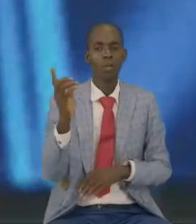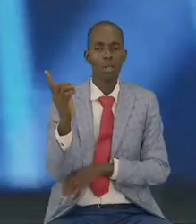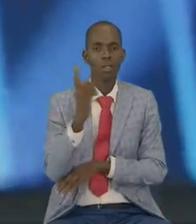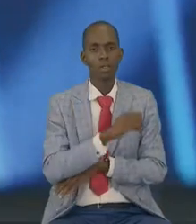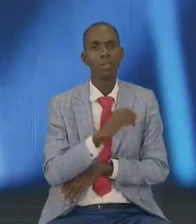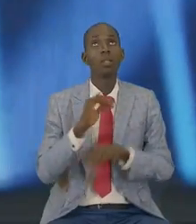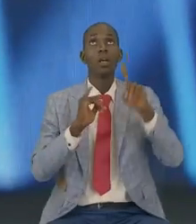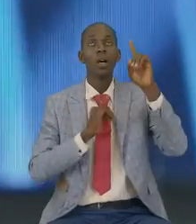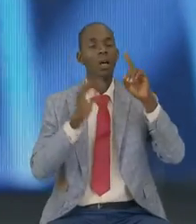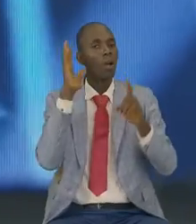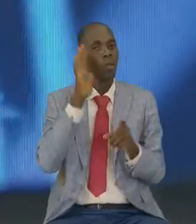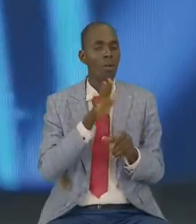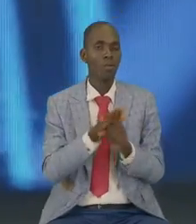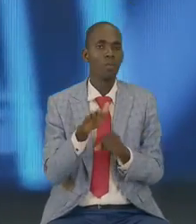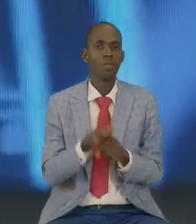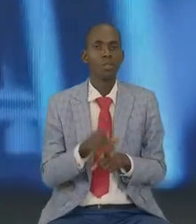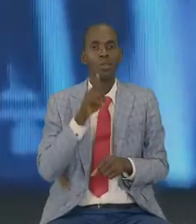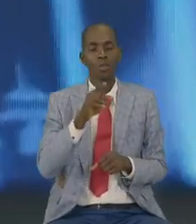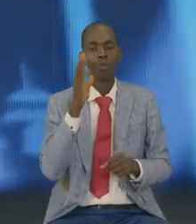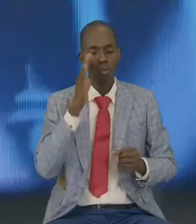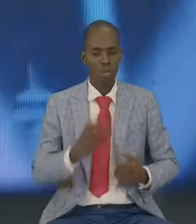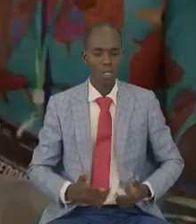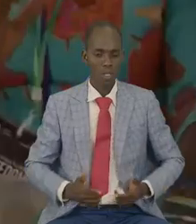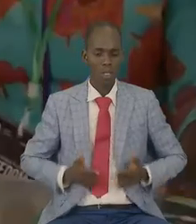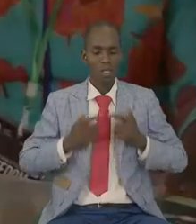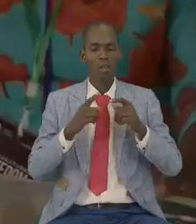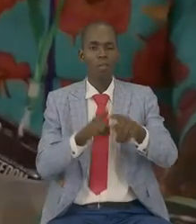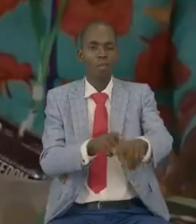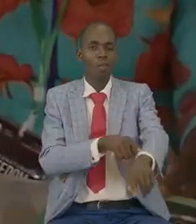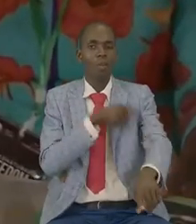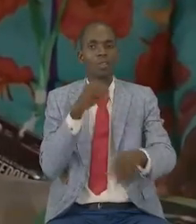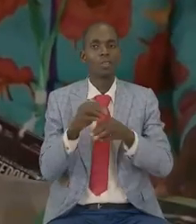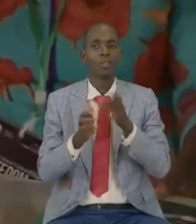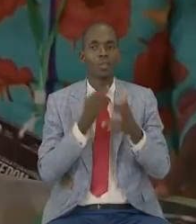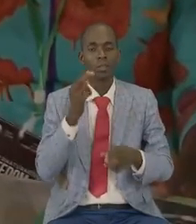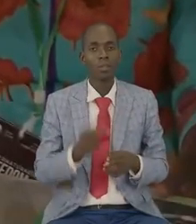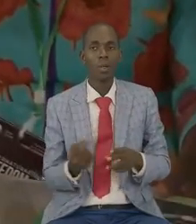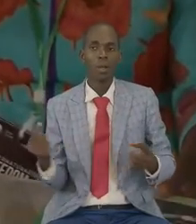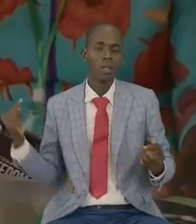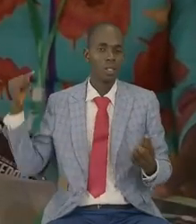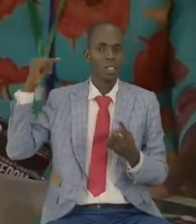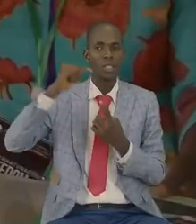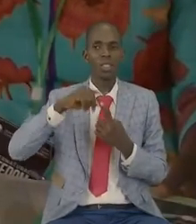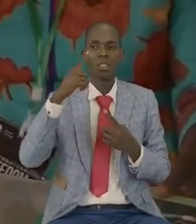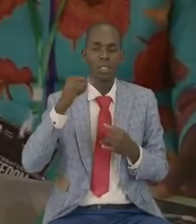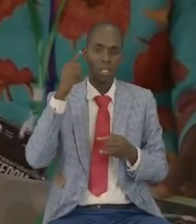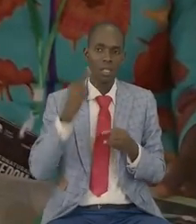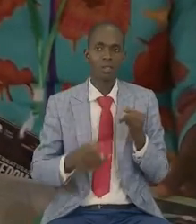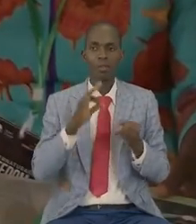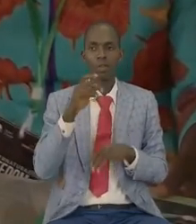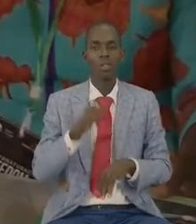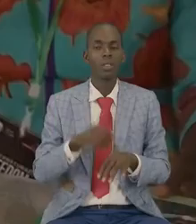fulfill. You will live long to the end of your time